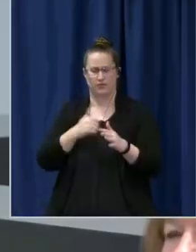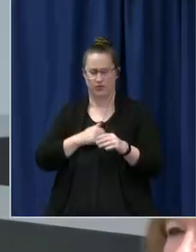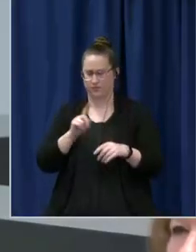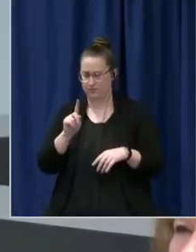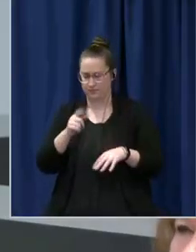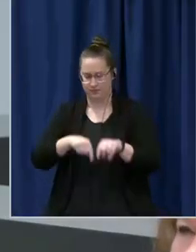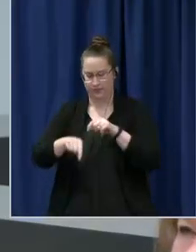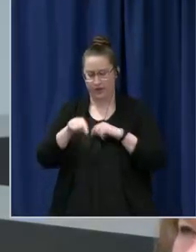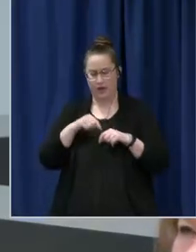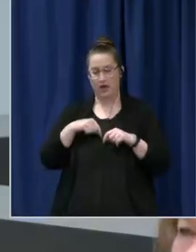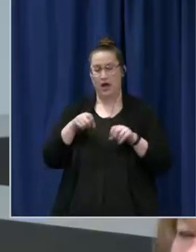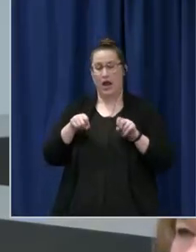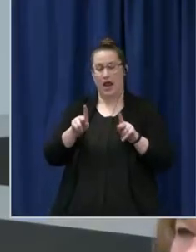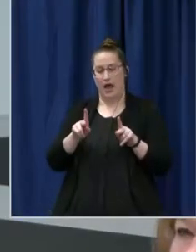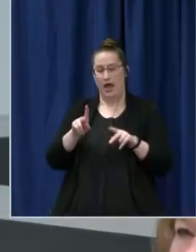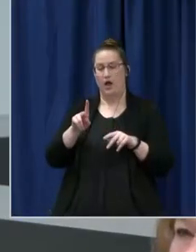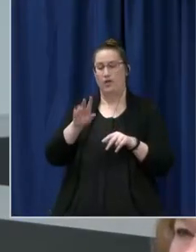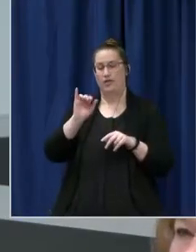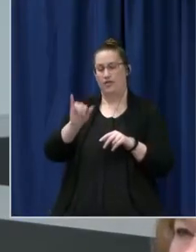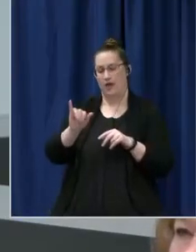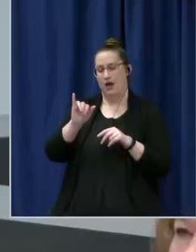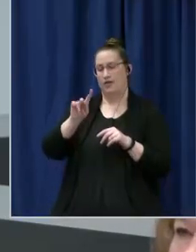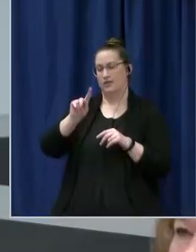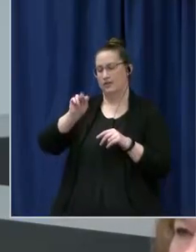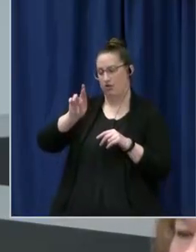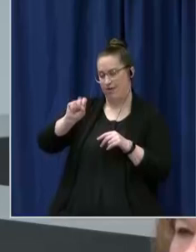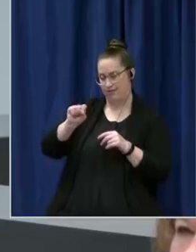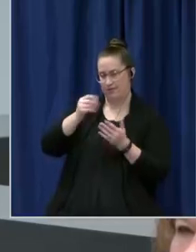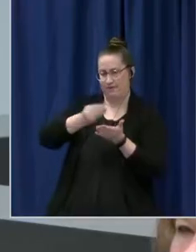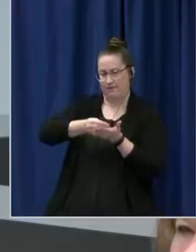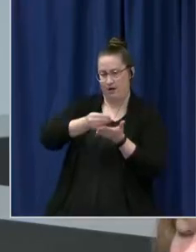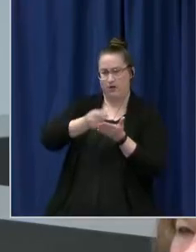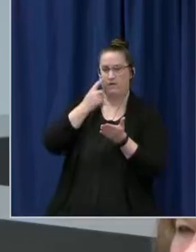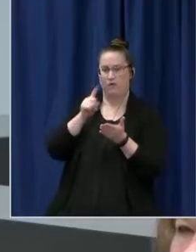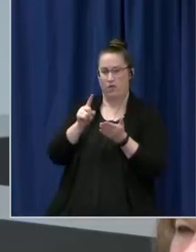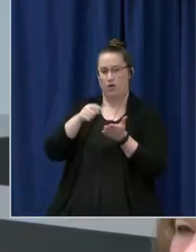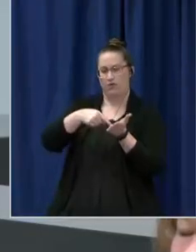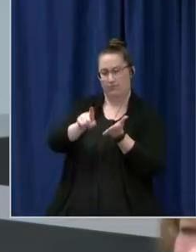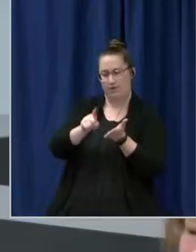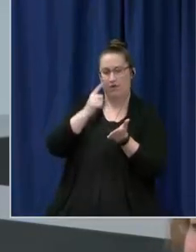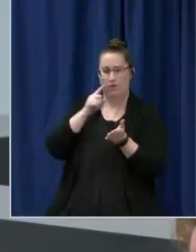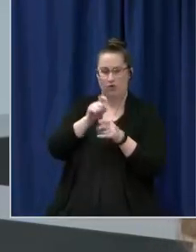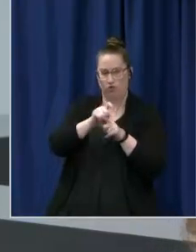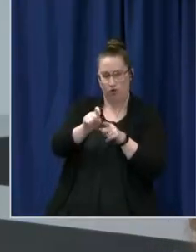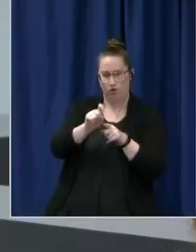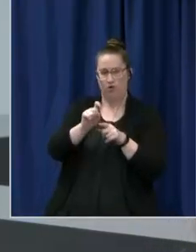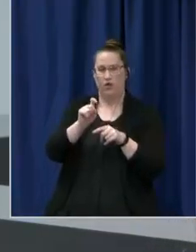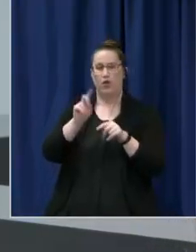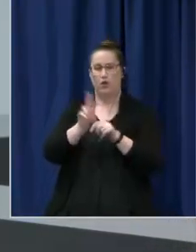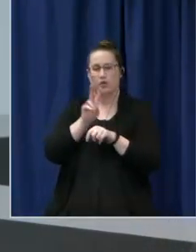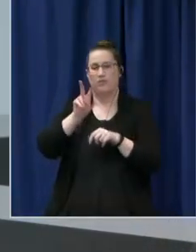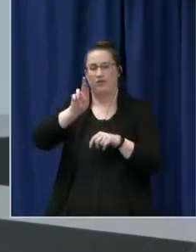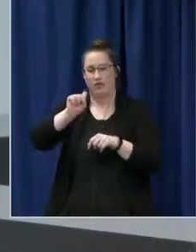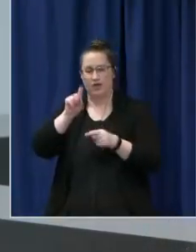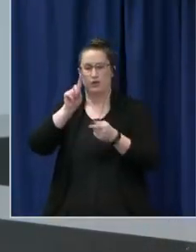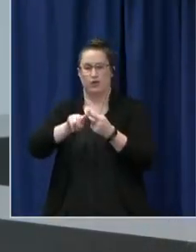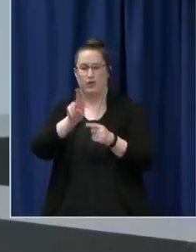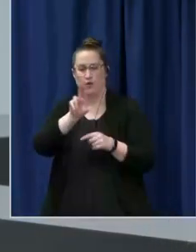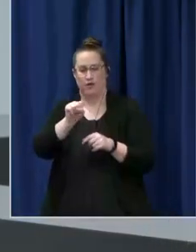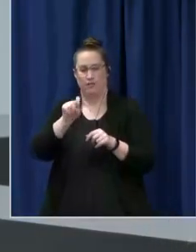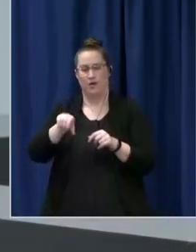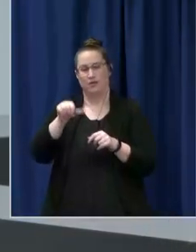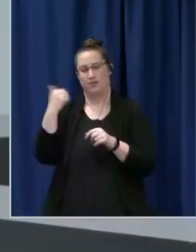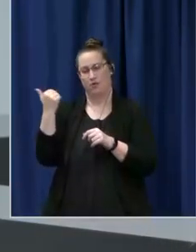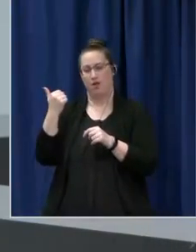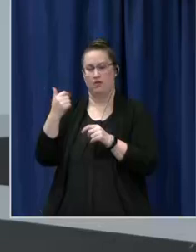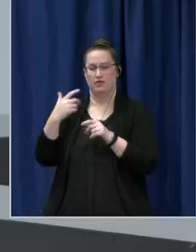allows for the compensation of TRS fund compensation of calls placed by VRS to the United States by someone